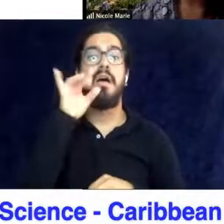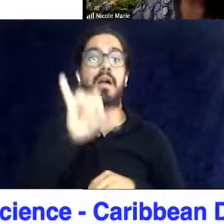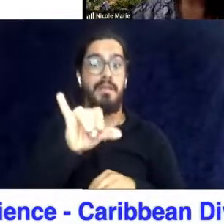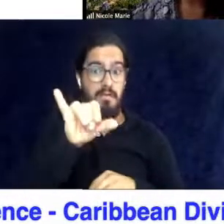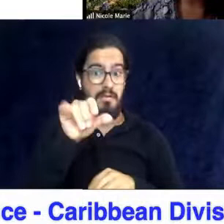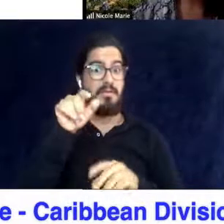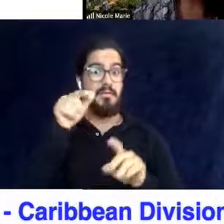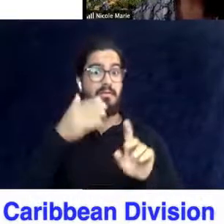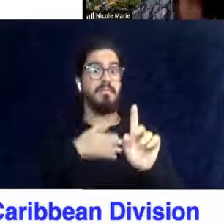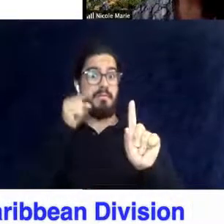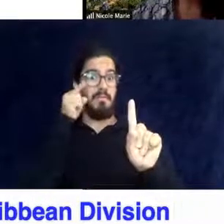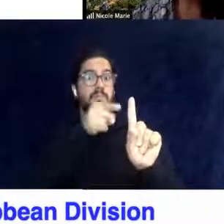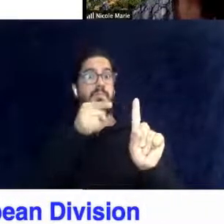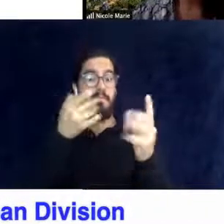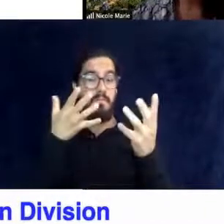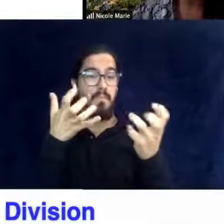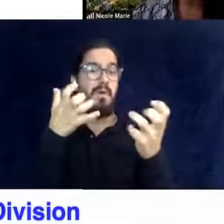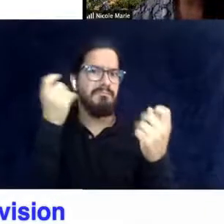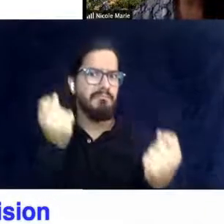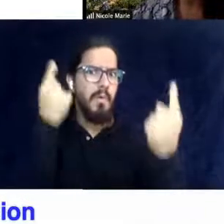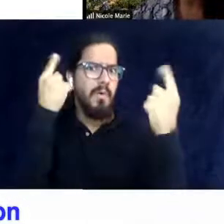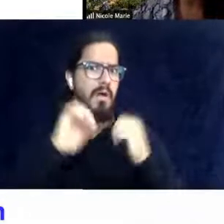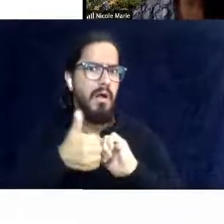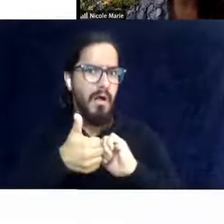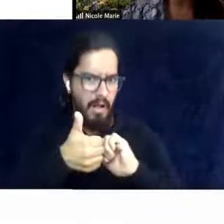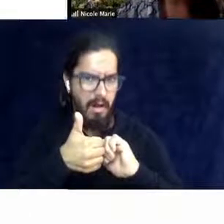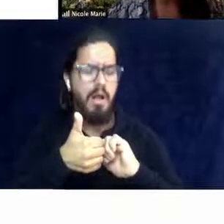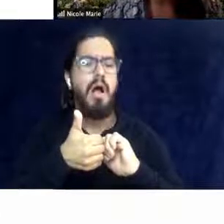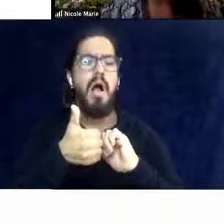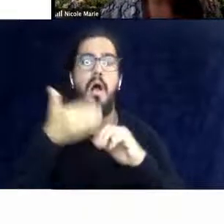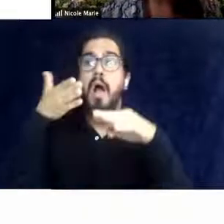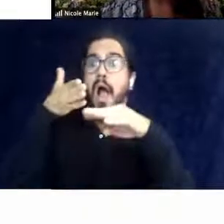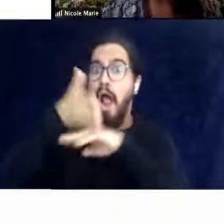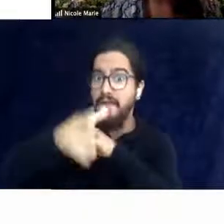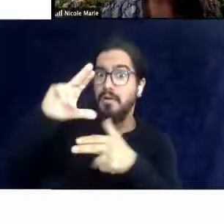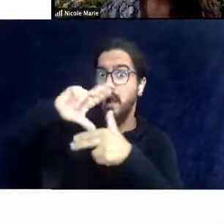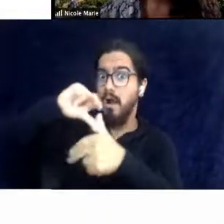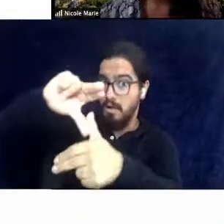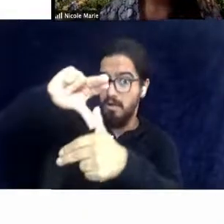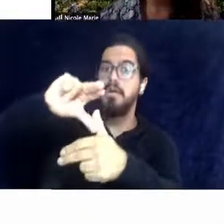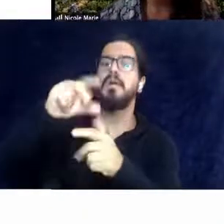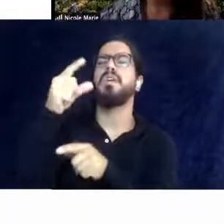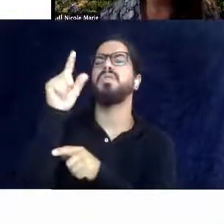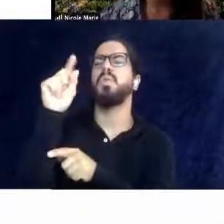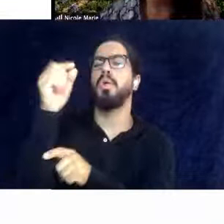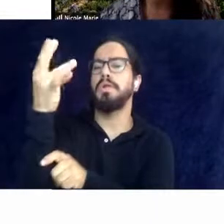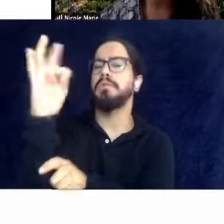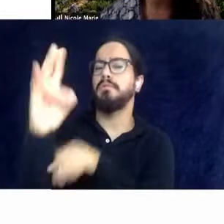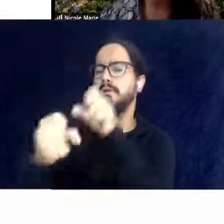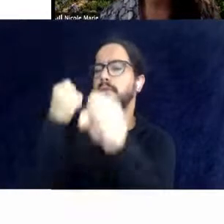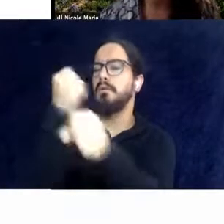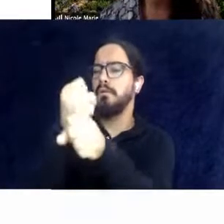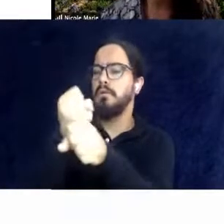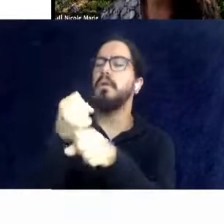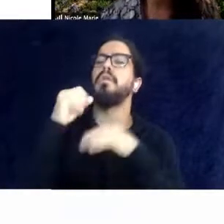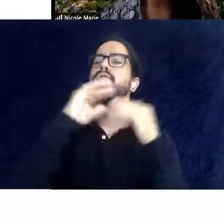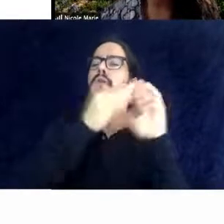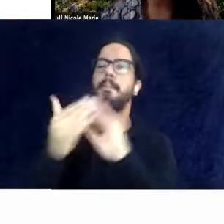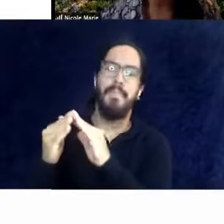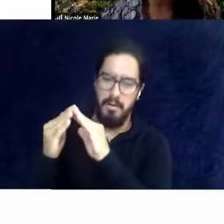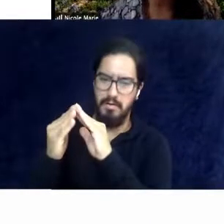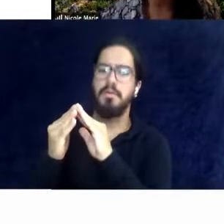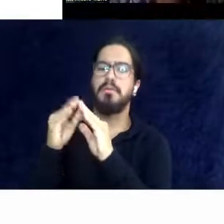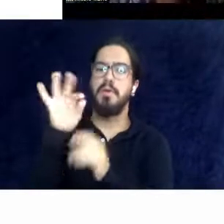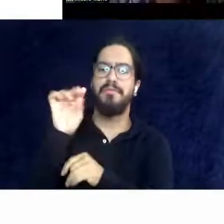these hurricanes, specifically how Hurricane Maria that occurred in 2017, affected the community of these fungal endophytes